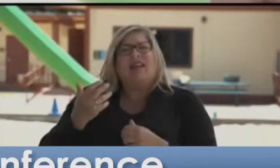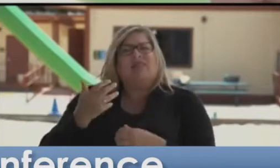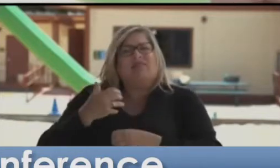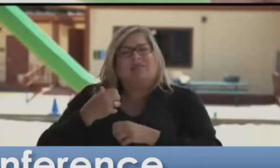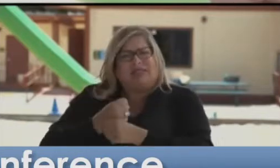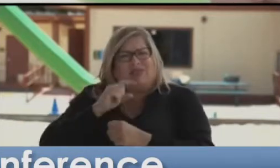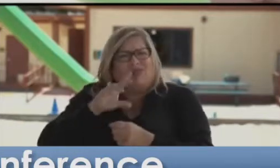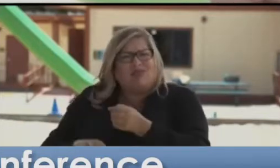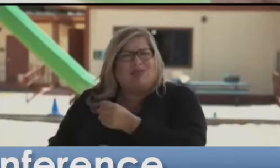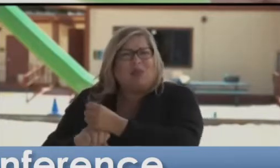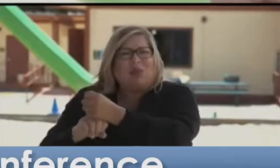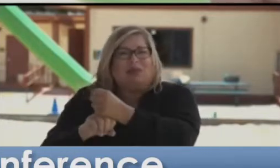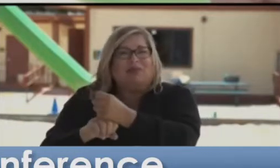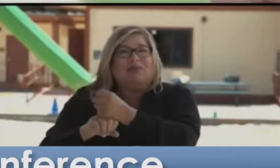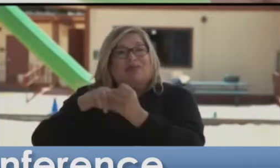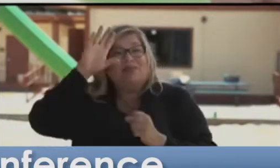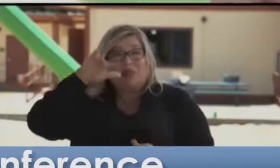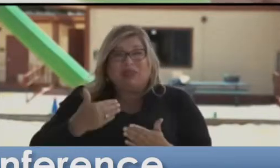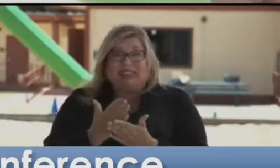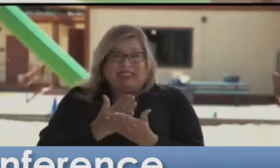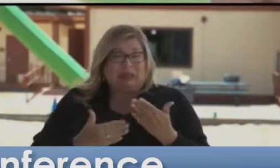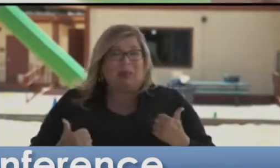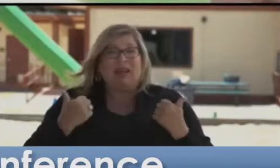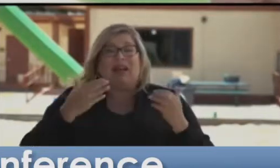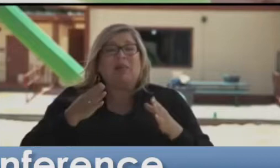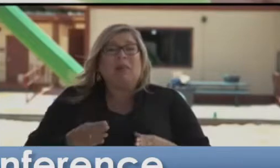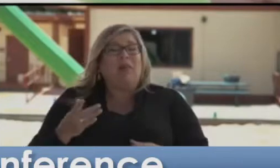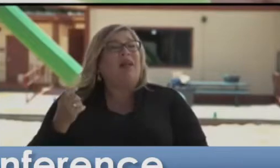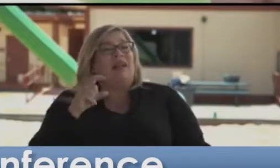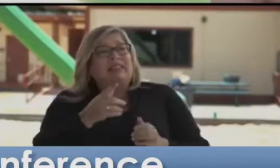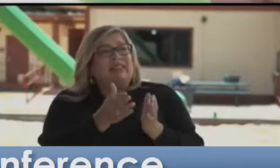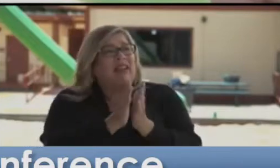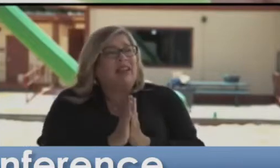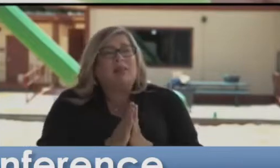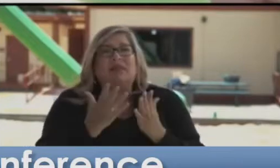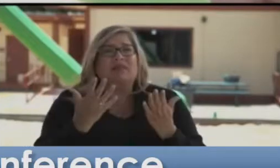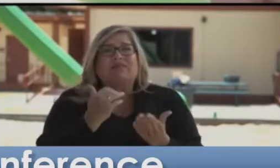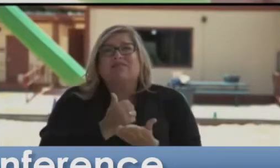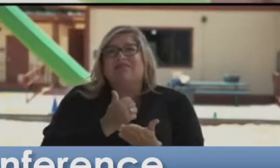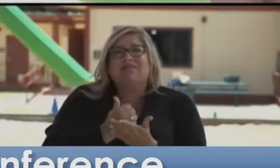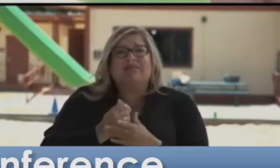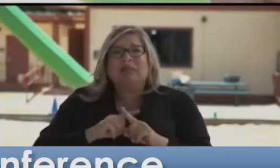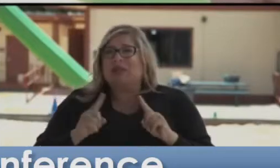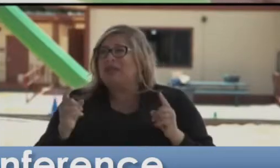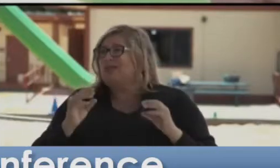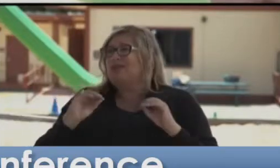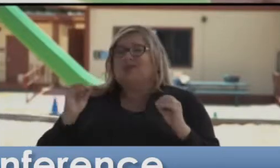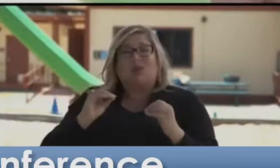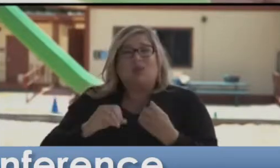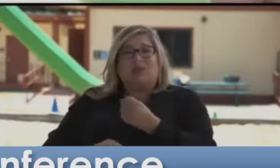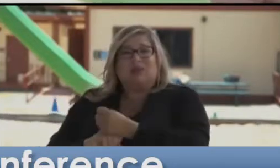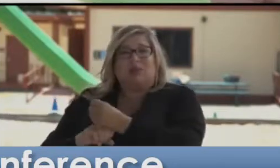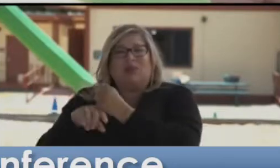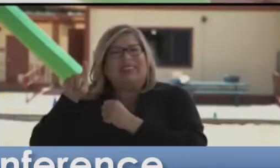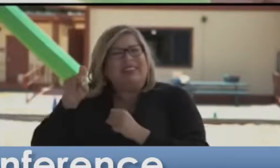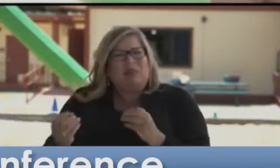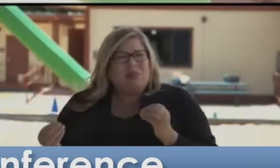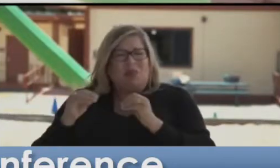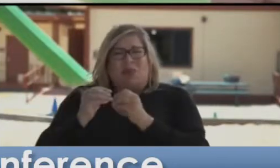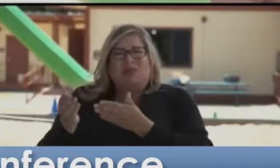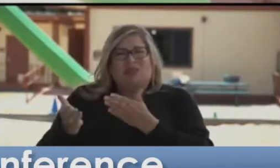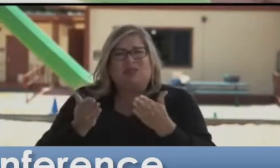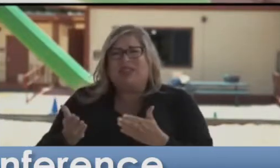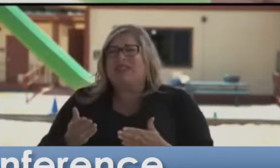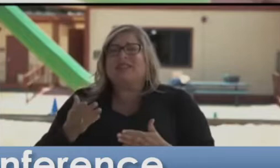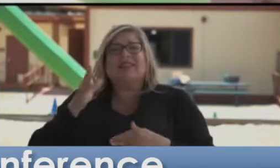some young people don't get the help they need in time, or they have significant enough challenges that they need more services in brick and